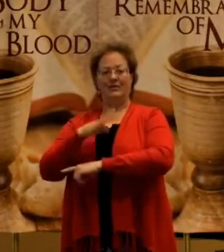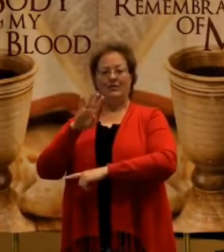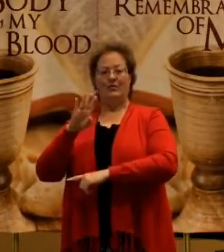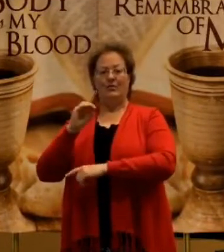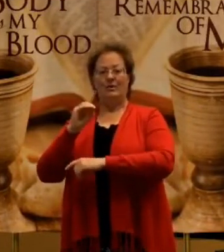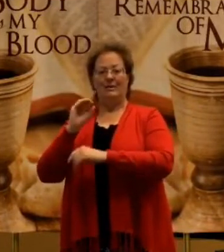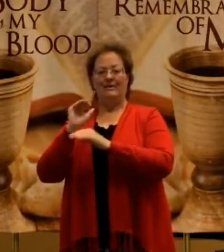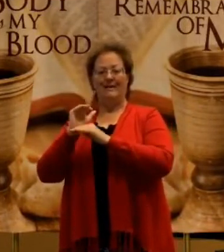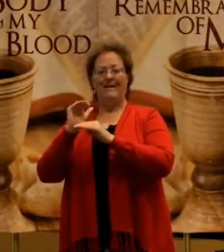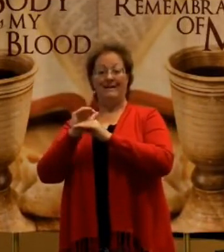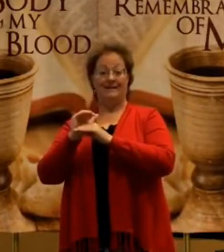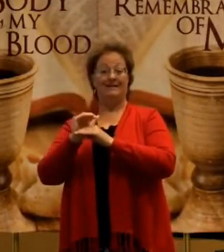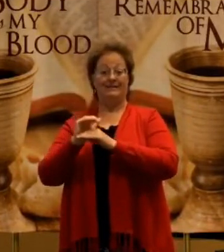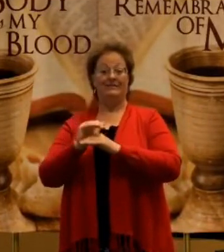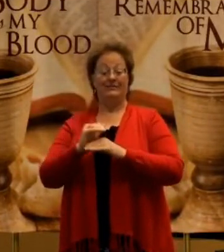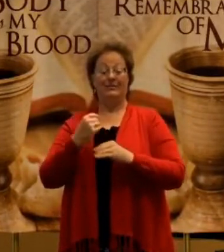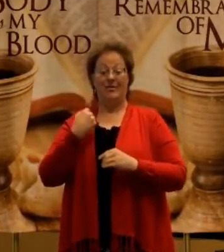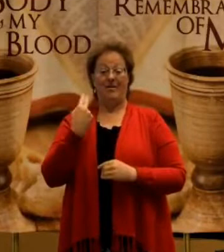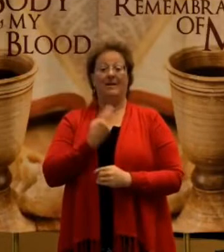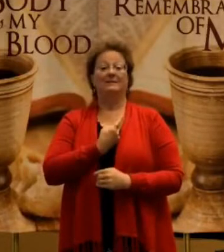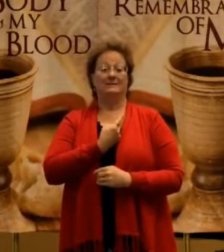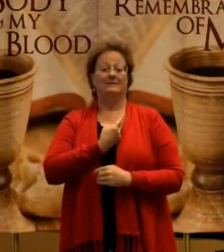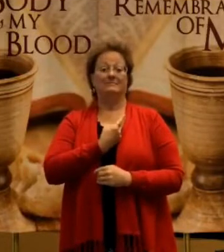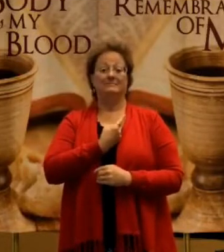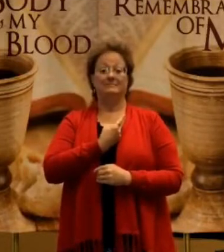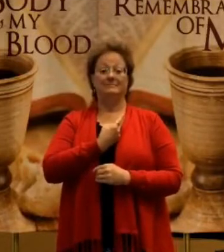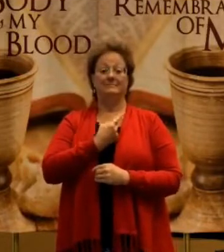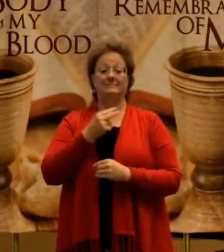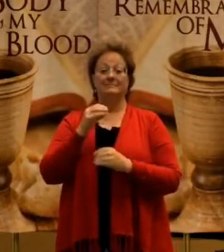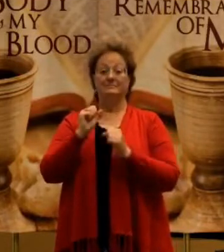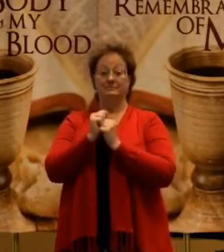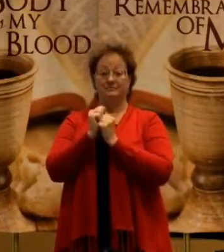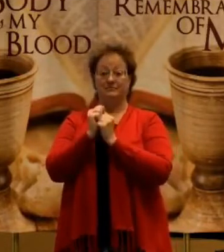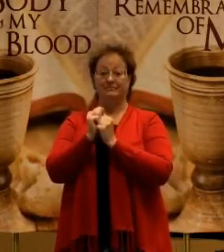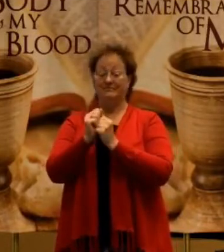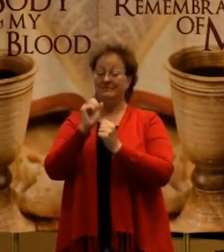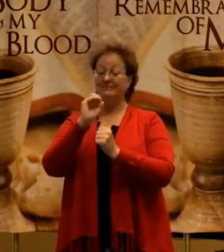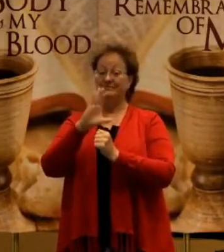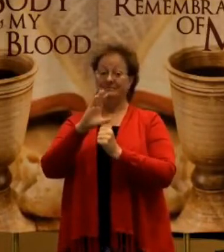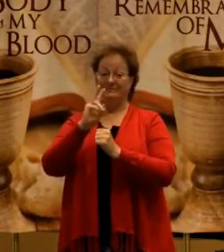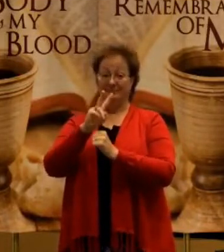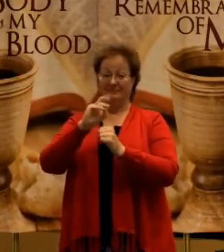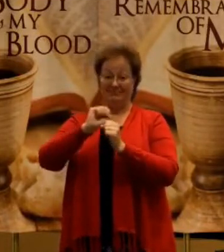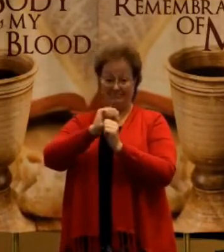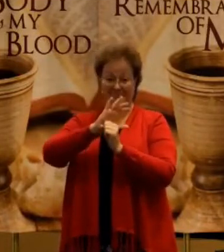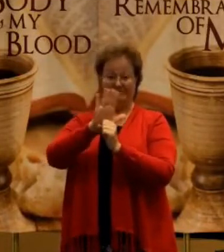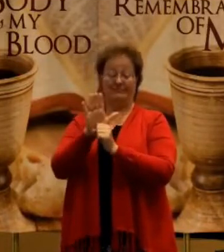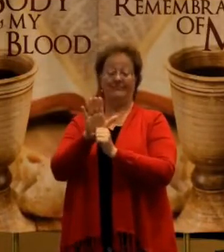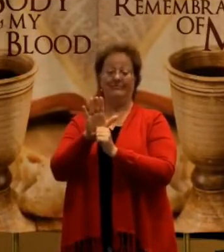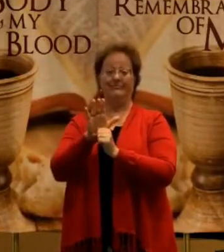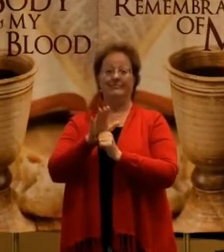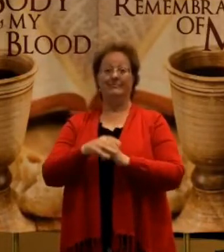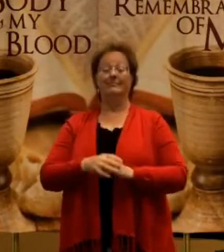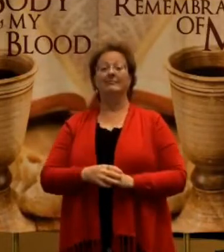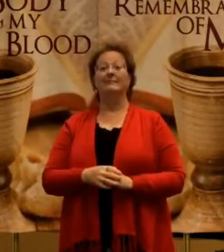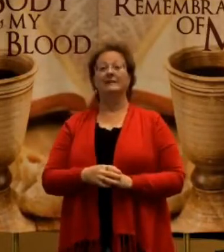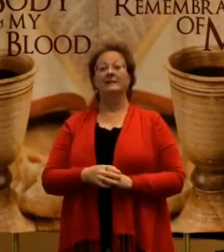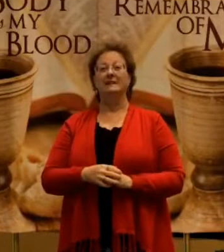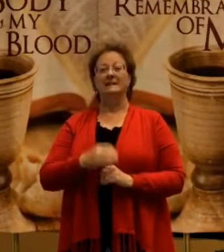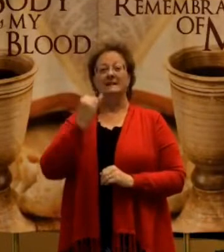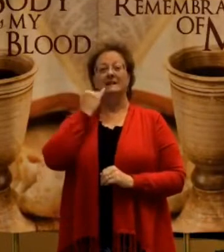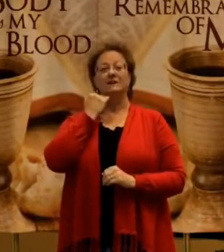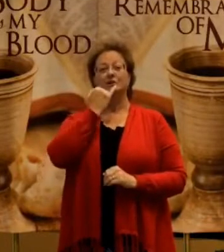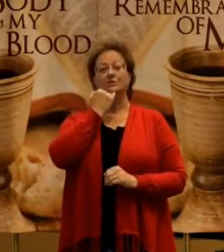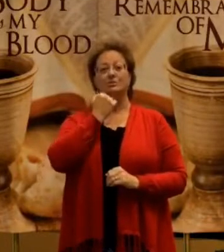in Exodus, the Israelites failed this 40-day test miserably. Once they hit that 40-day mark and